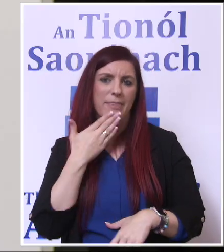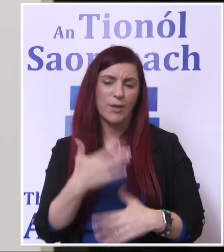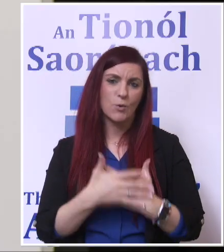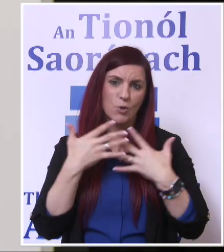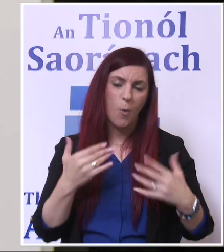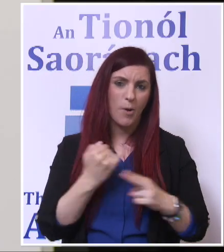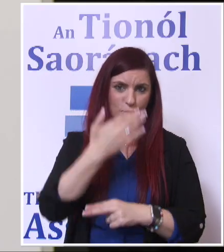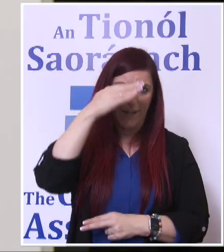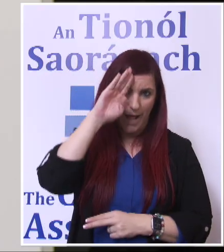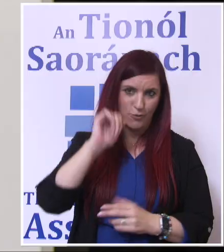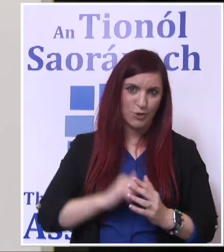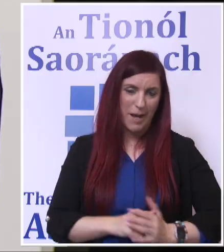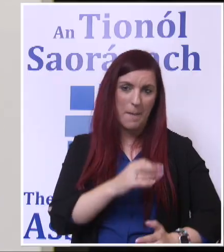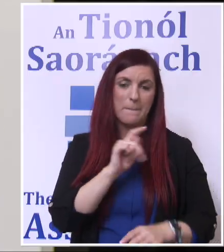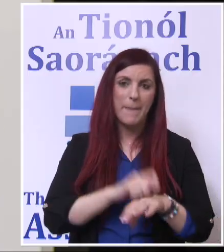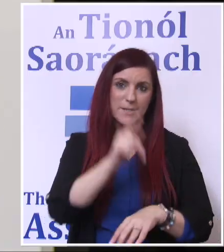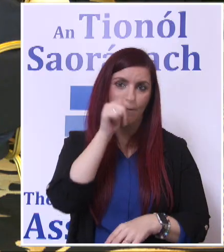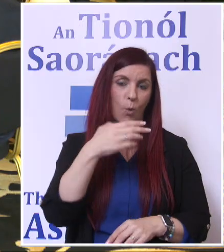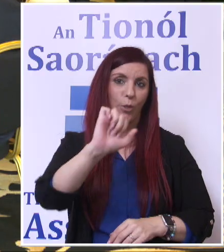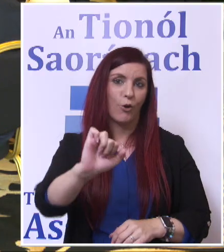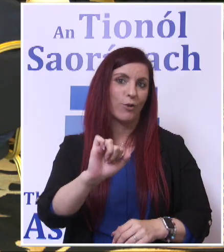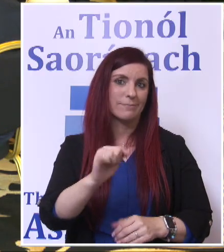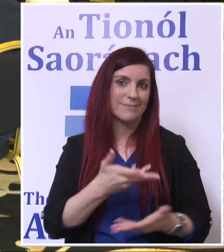go éirí go geal libh. Gur míle agah.